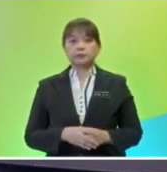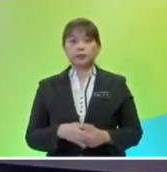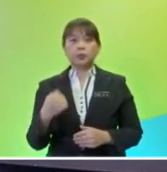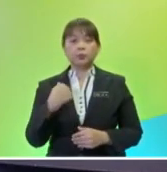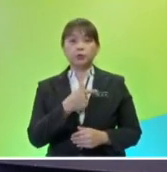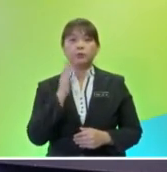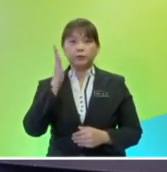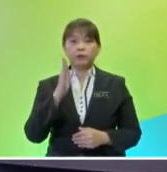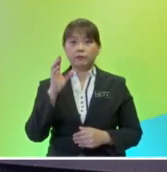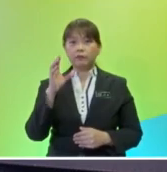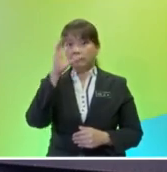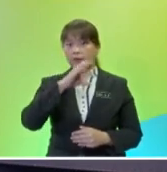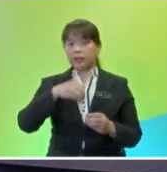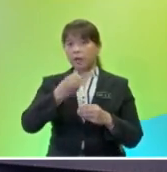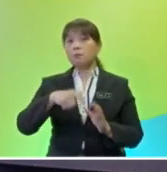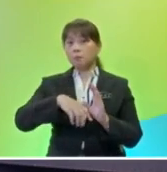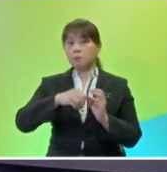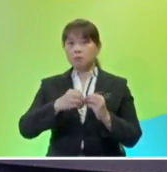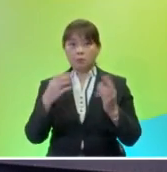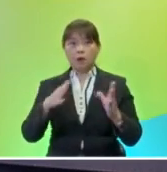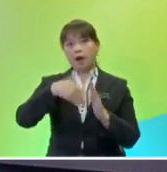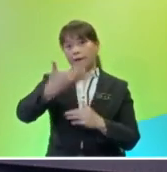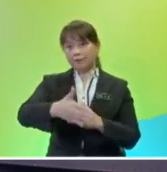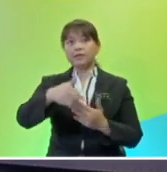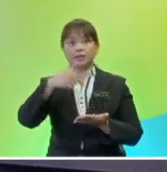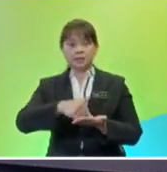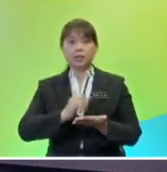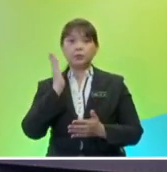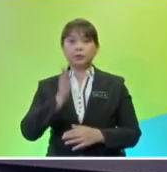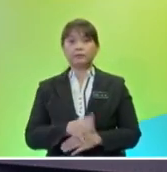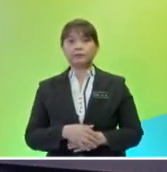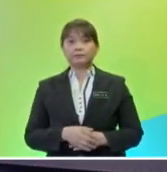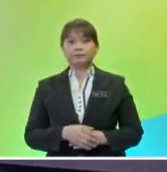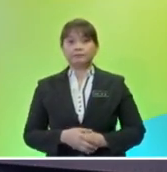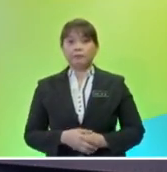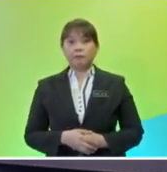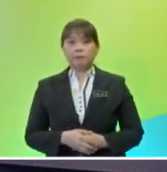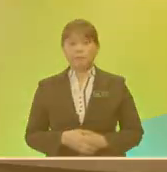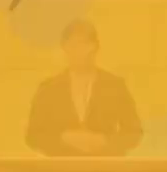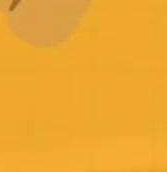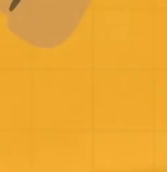find out more after this. So, stay tuned to DDTV KPM. We'll be right back here.